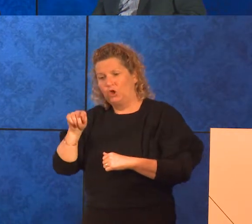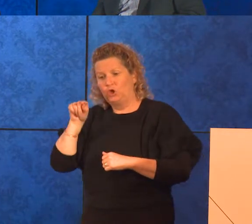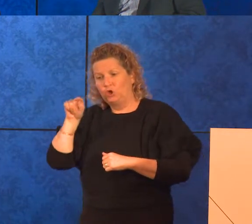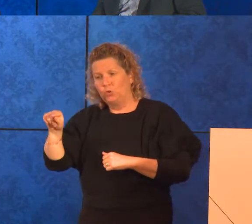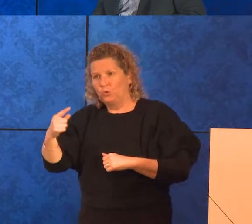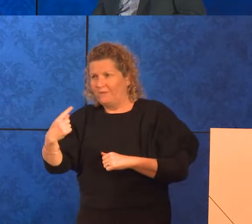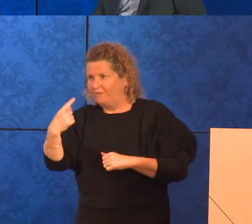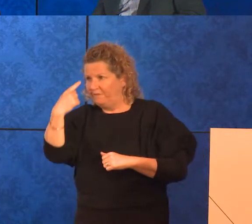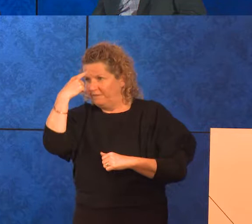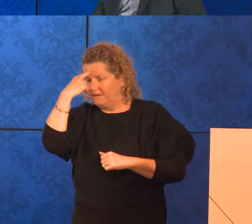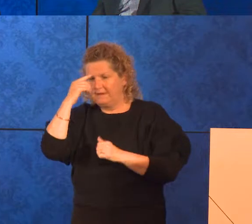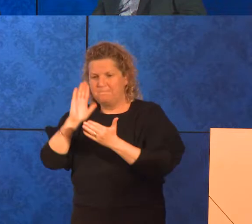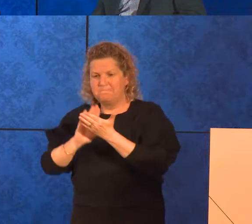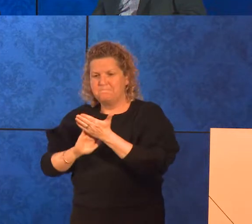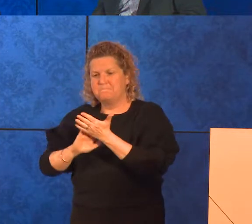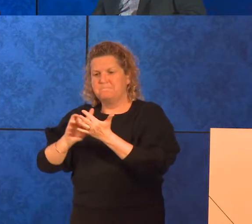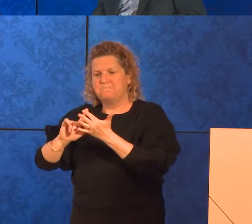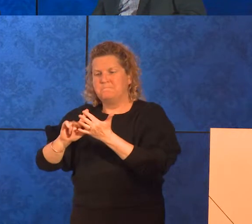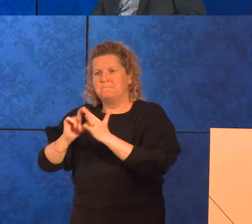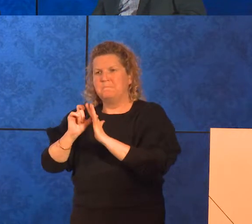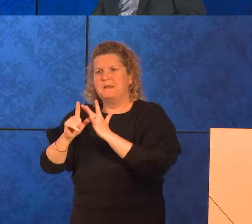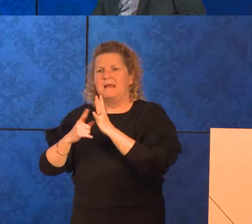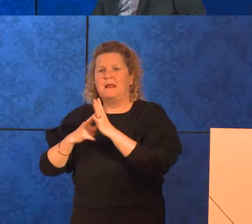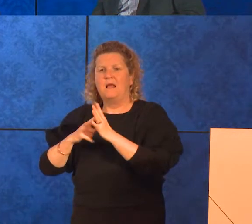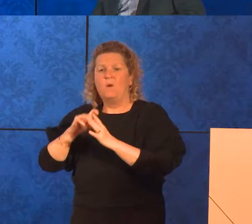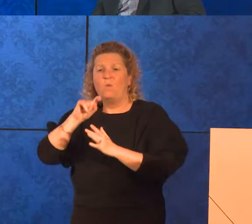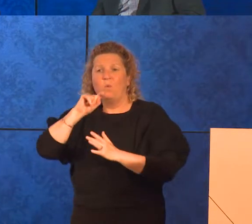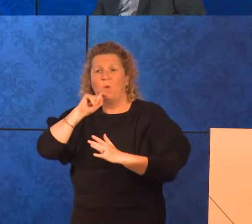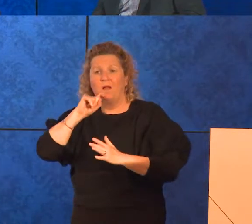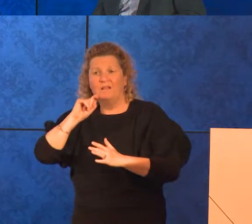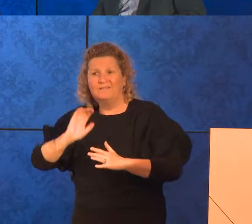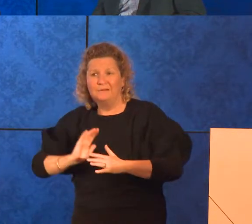the media will really be interested?